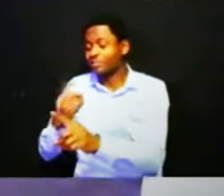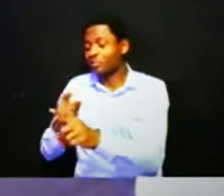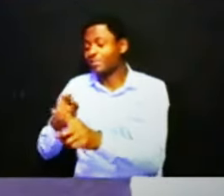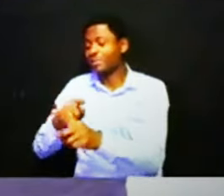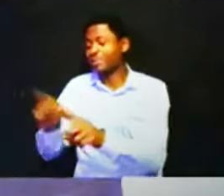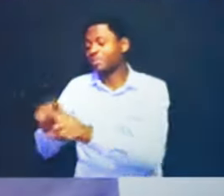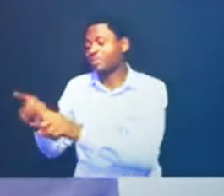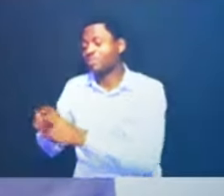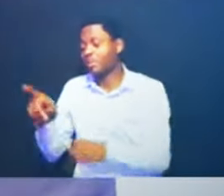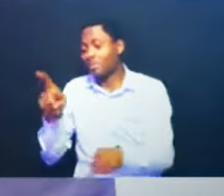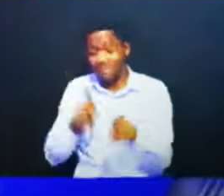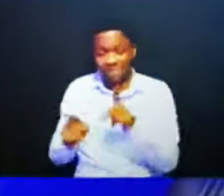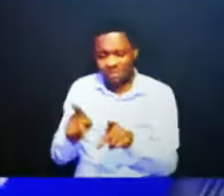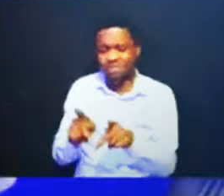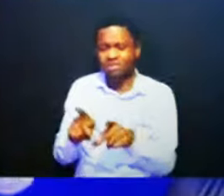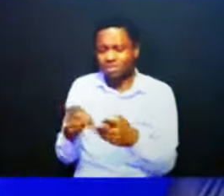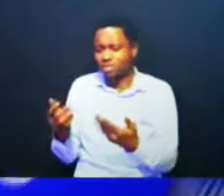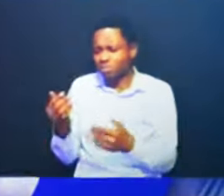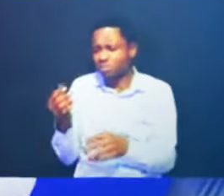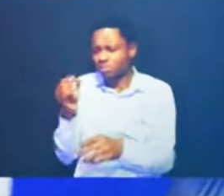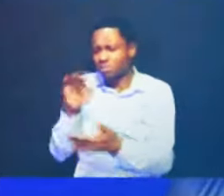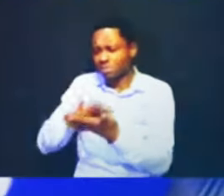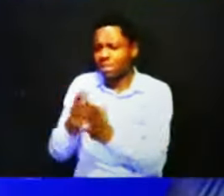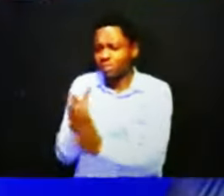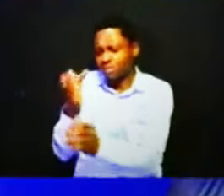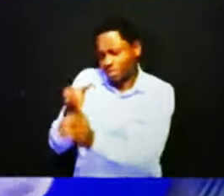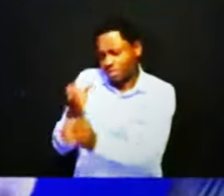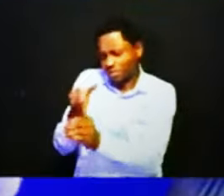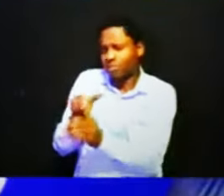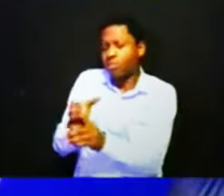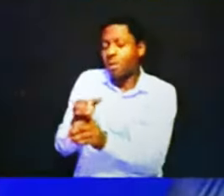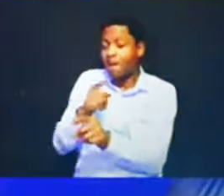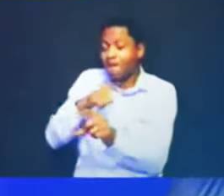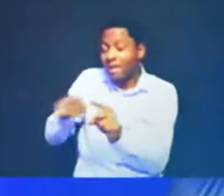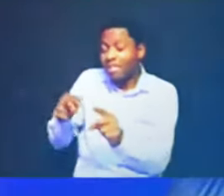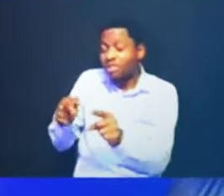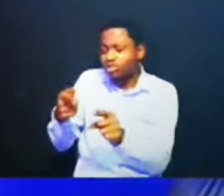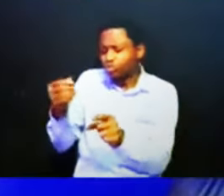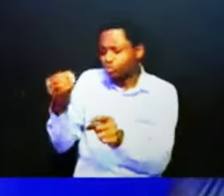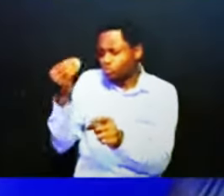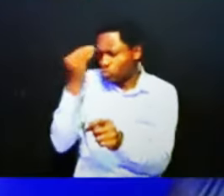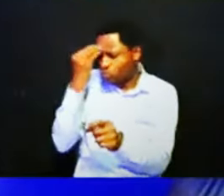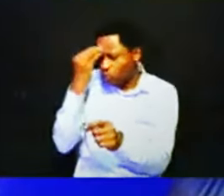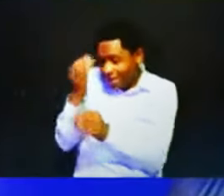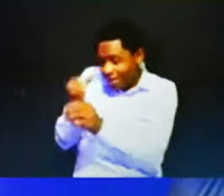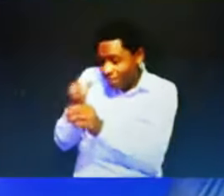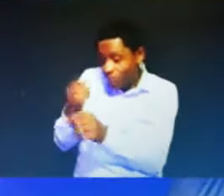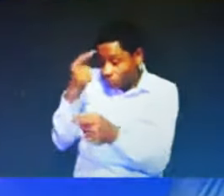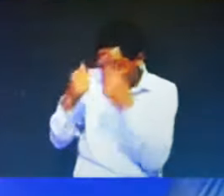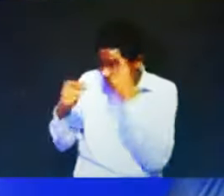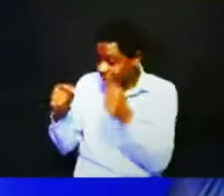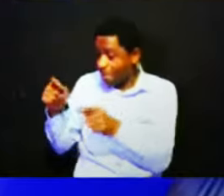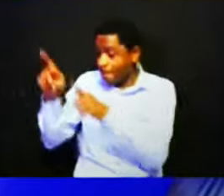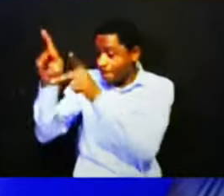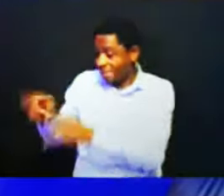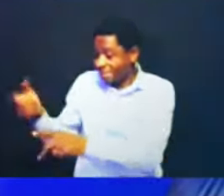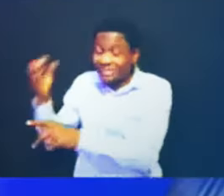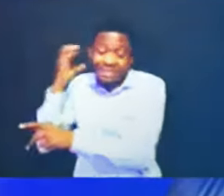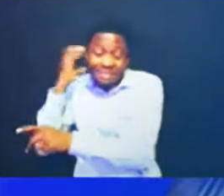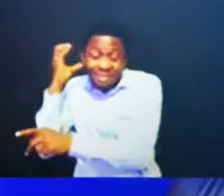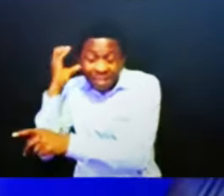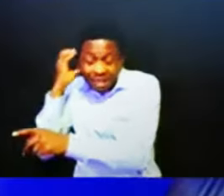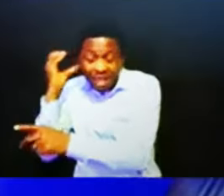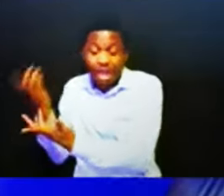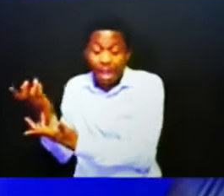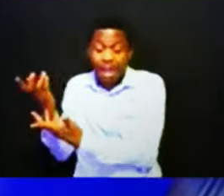say these things. Sometimes we will have to say them to open up what we are saying. So if you are called Kofi, you will say we heard it